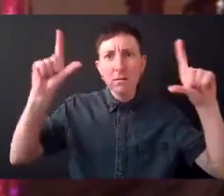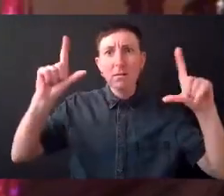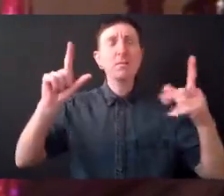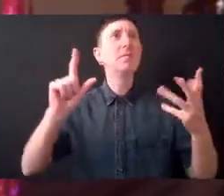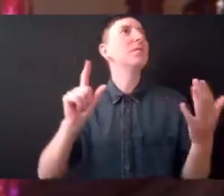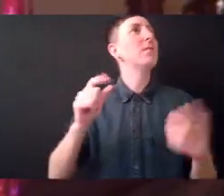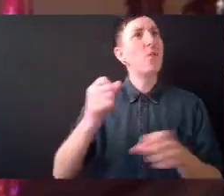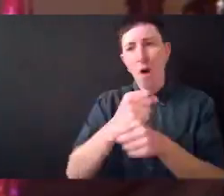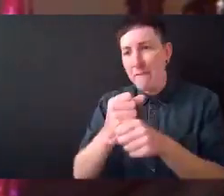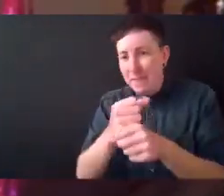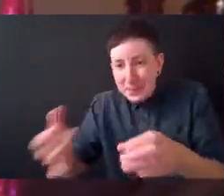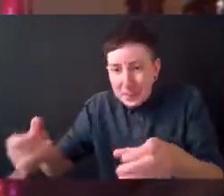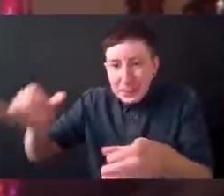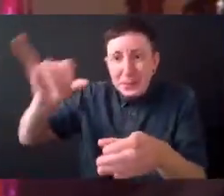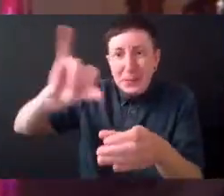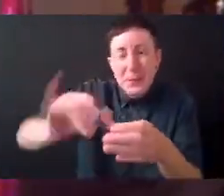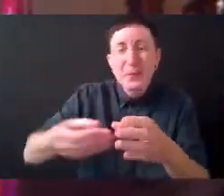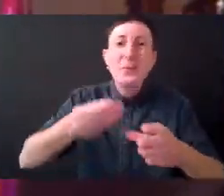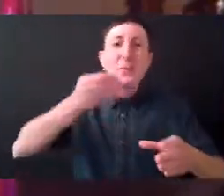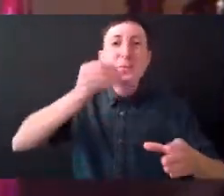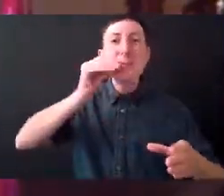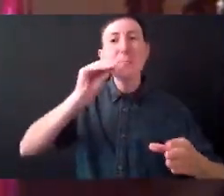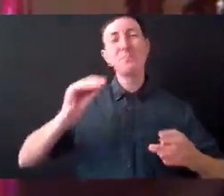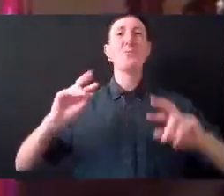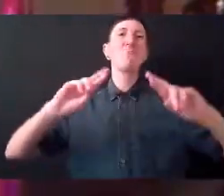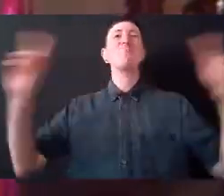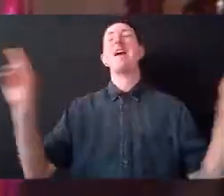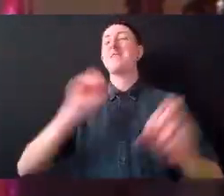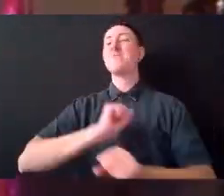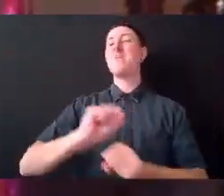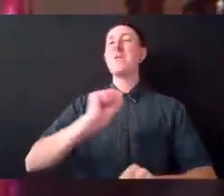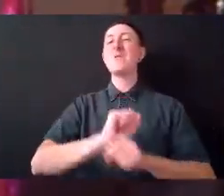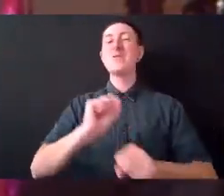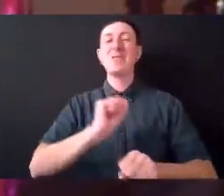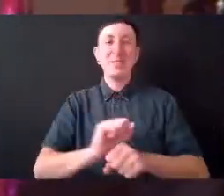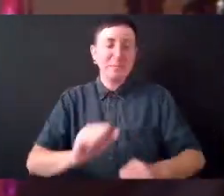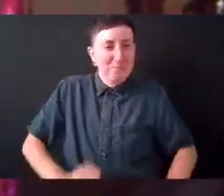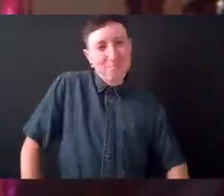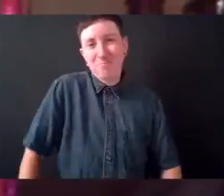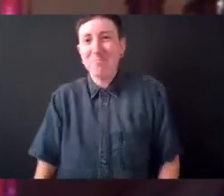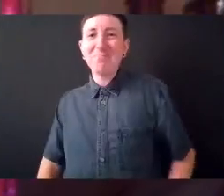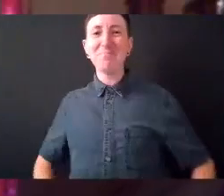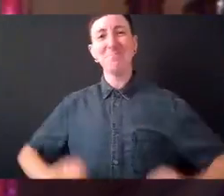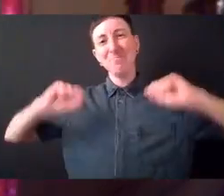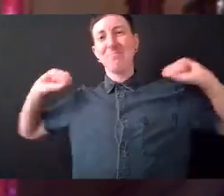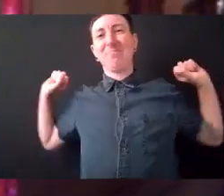Pour myself a cup of ambition and yawn and stretch and try to come to life.